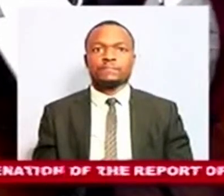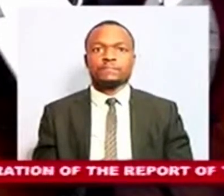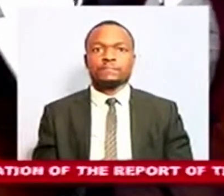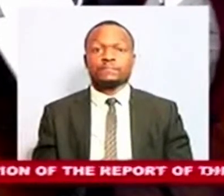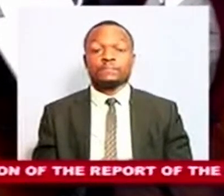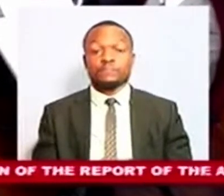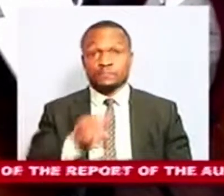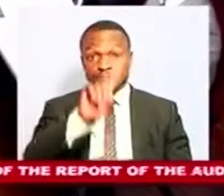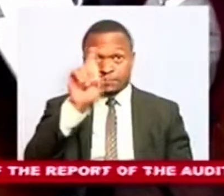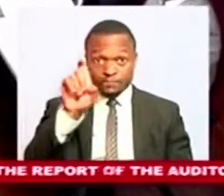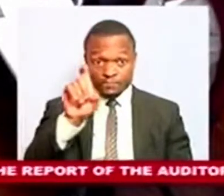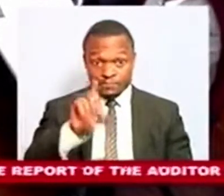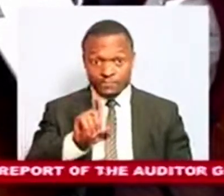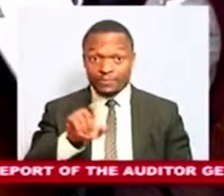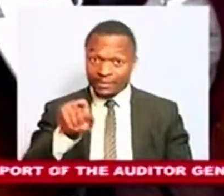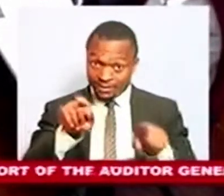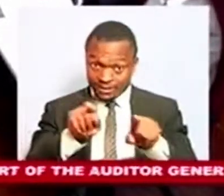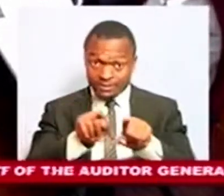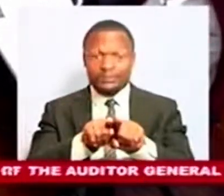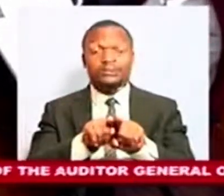The question actually is on the same